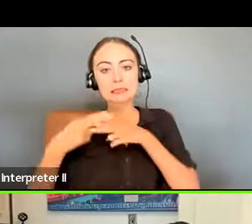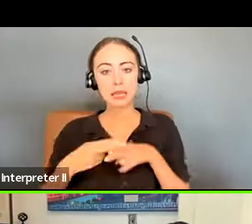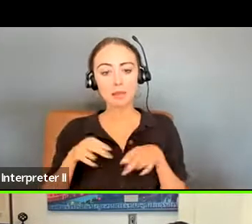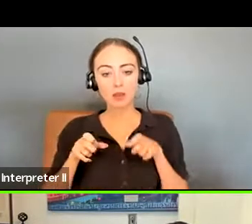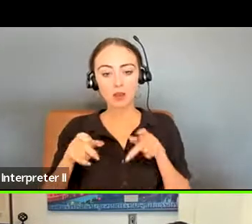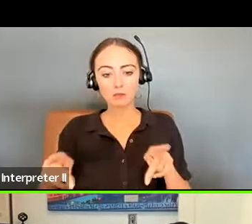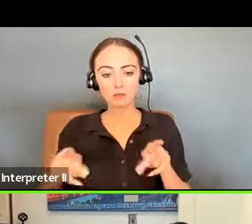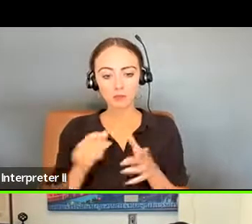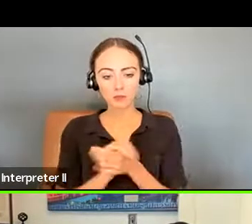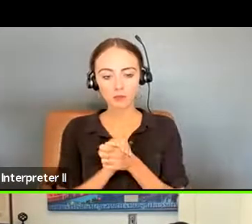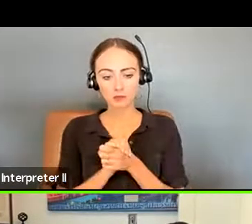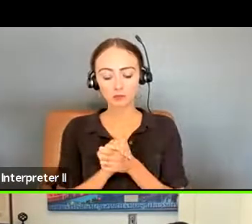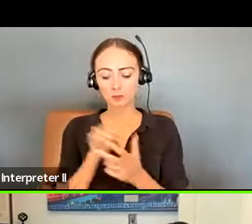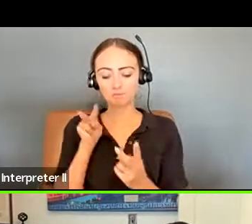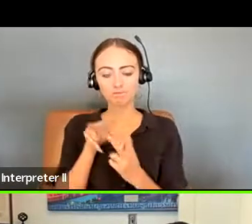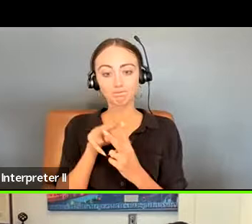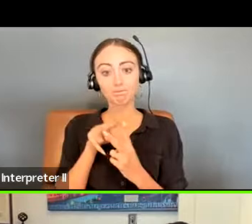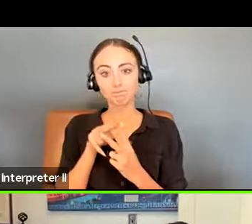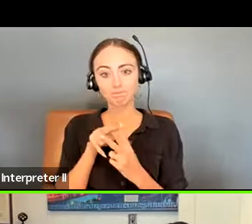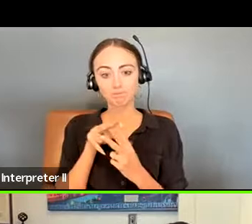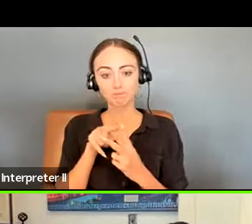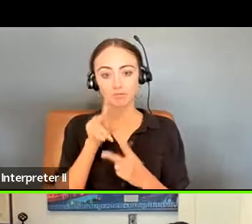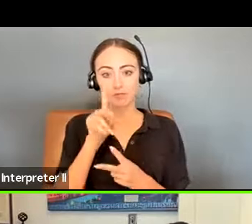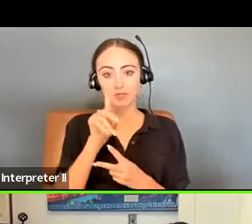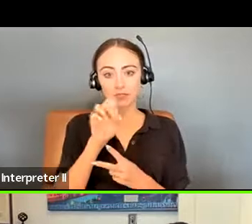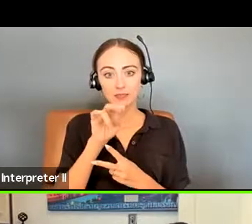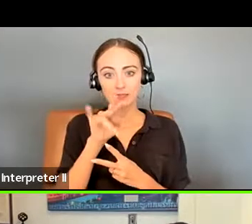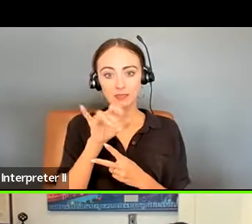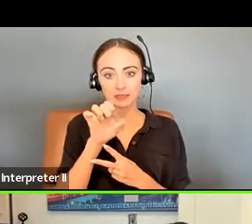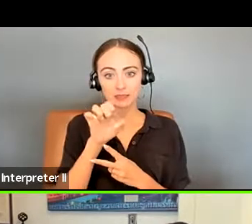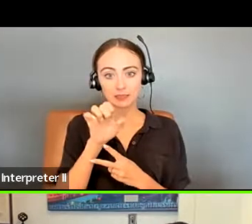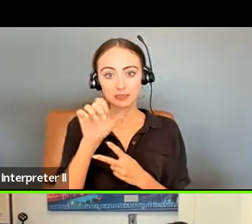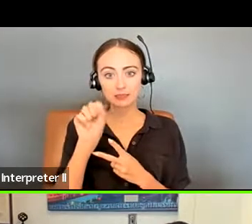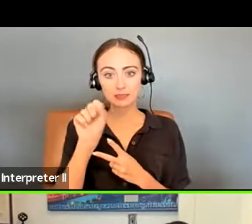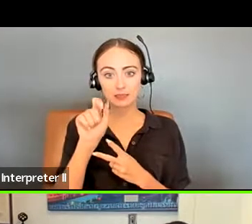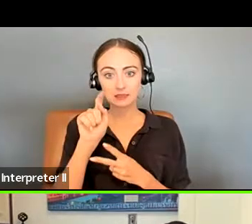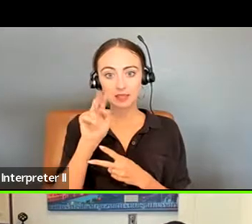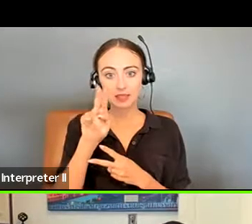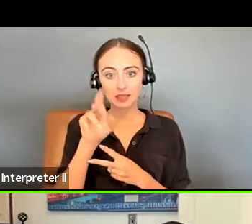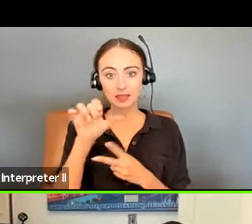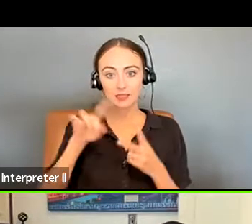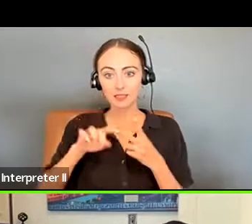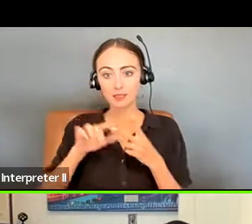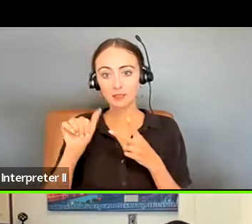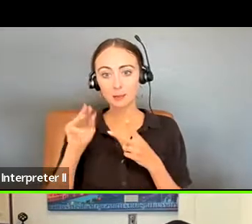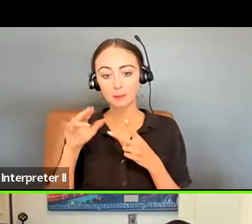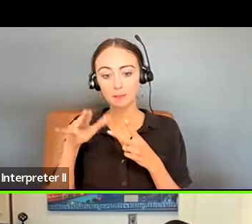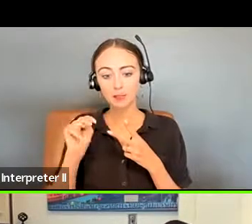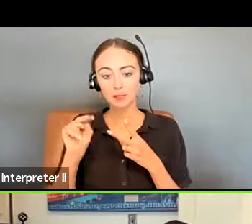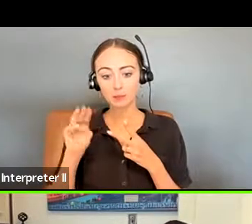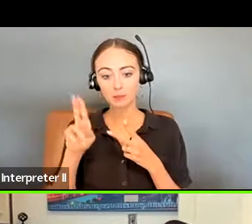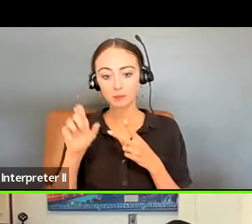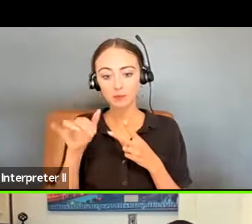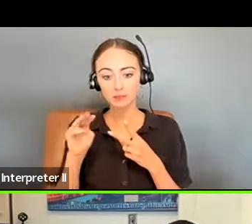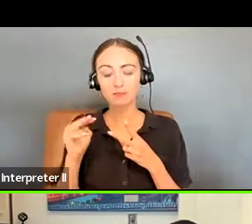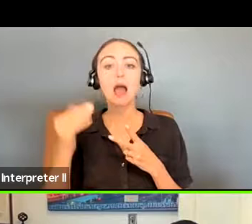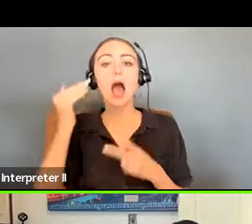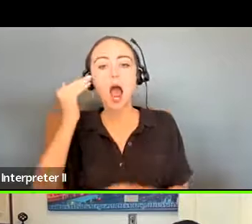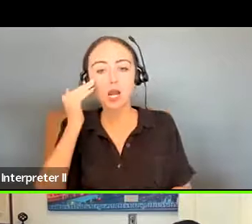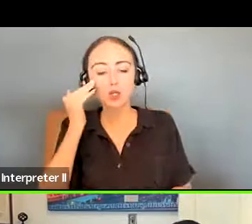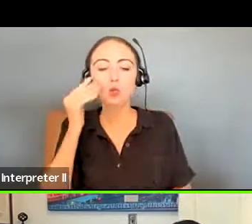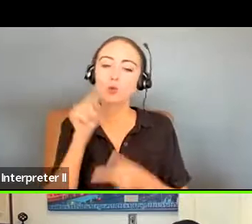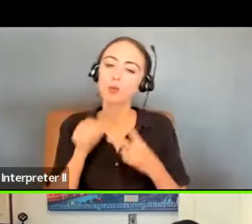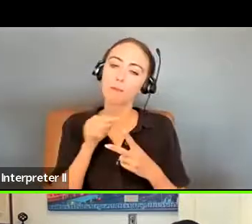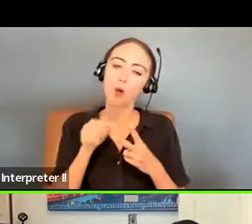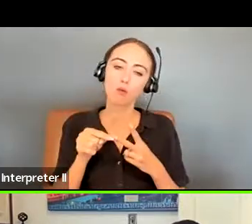for both Denise Stanley and for Amin Muslim. I knew both of them extremely